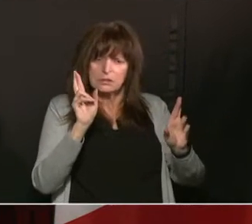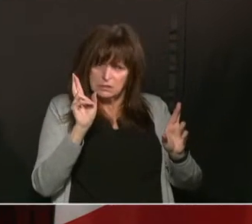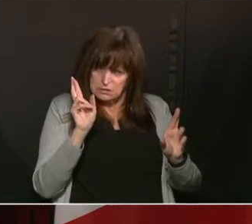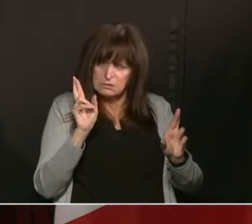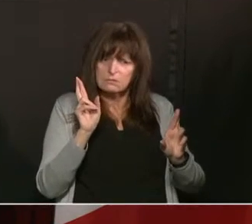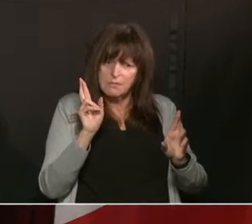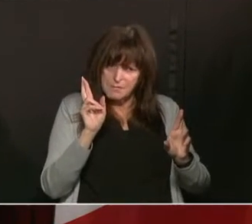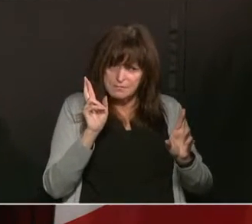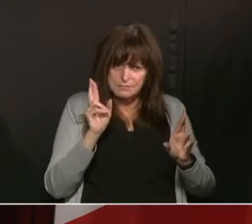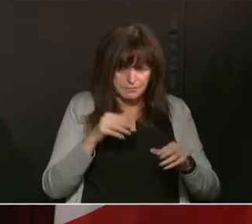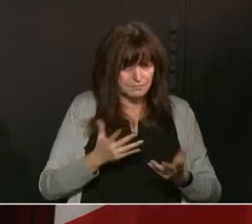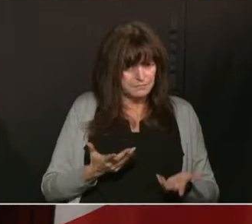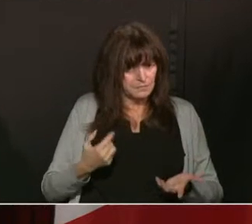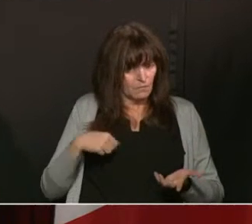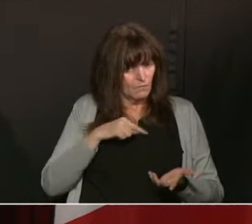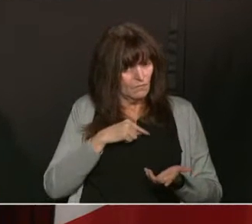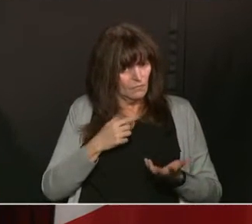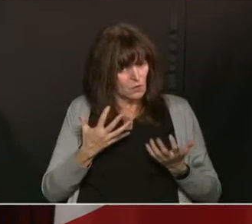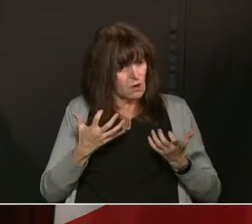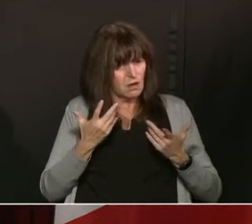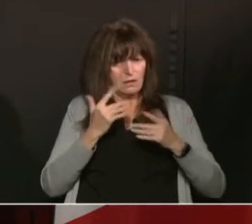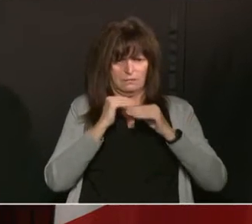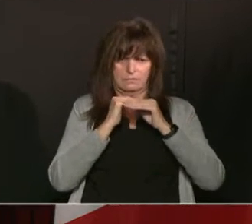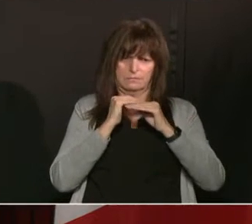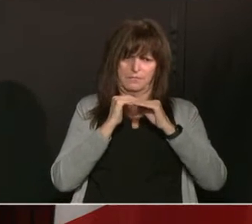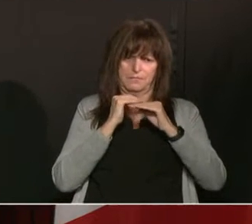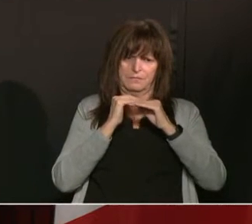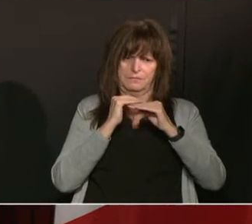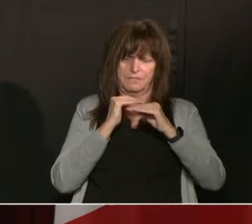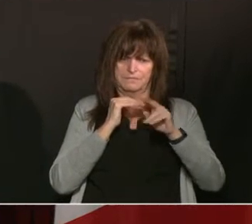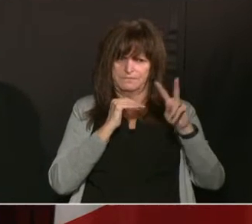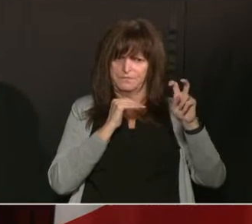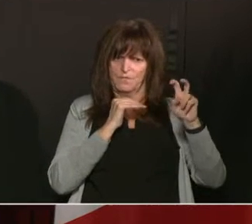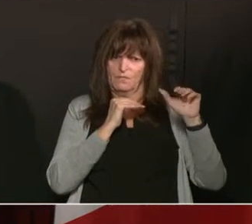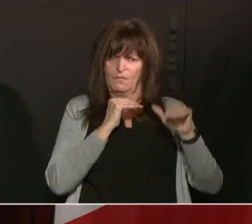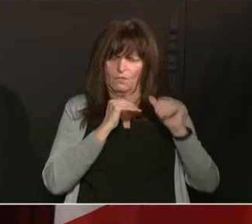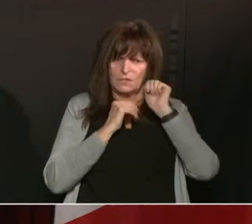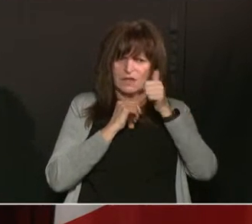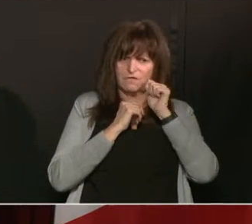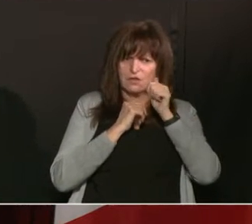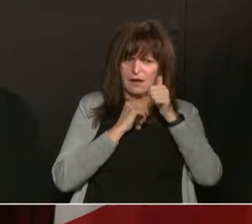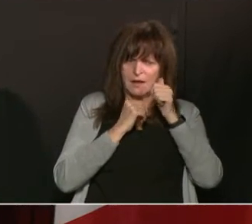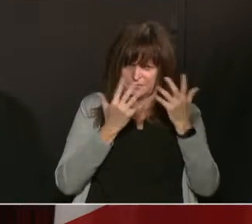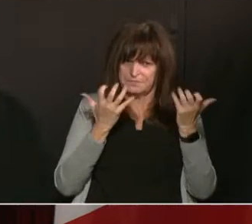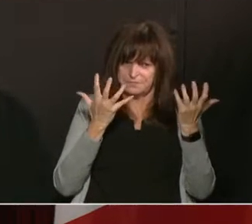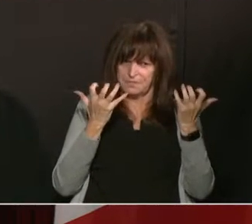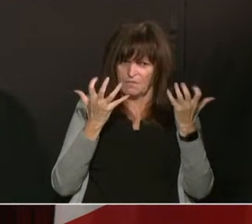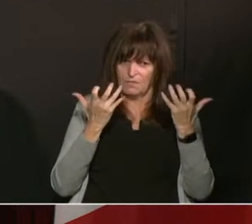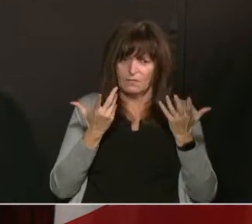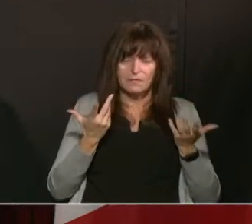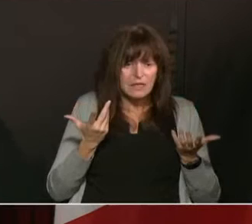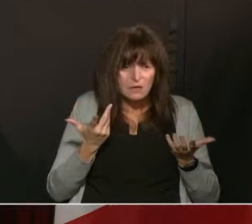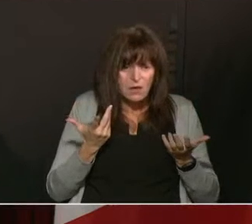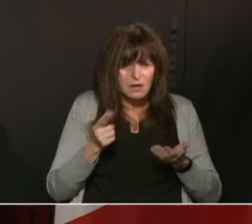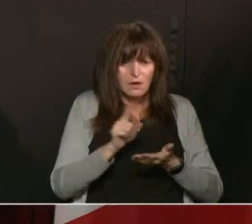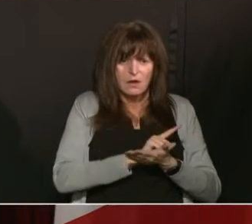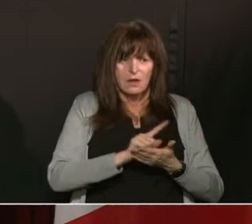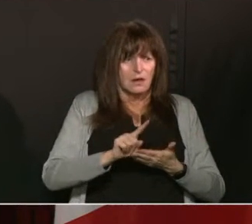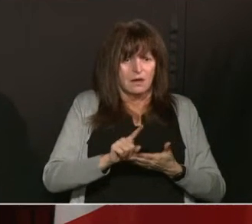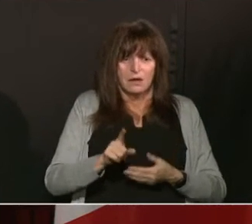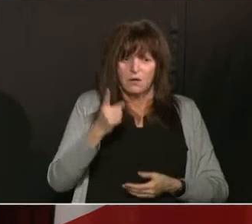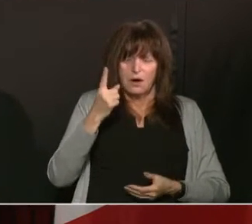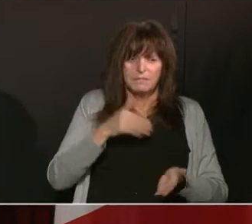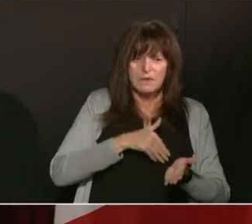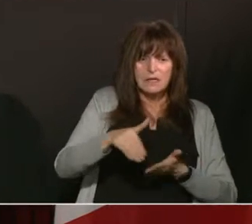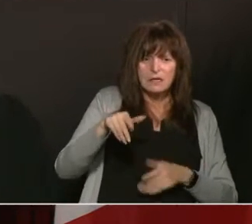this momentum of over 200,000 doses a day, that's a million additional Ontarians a week that would